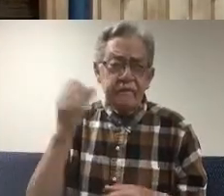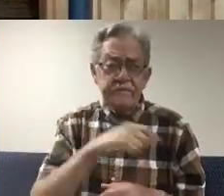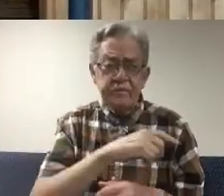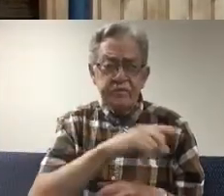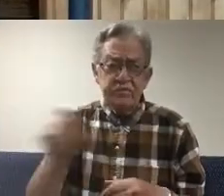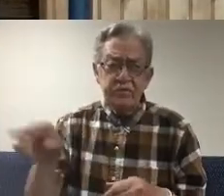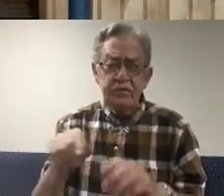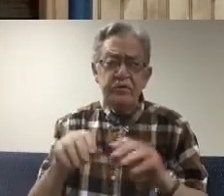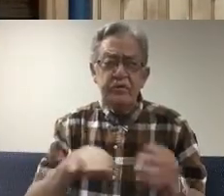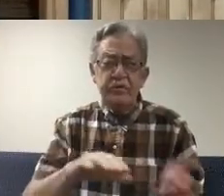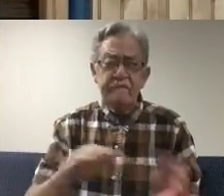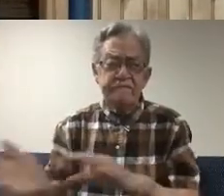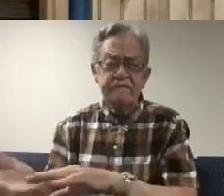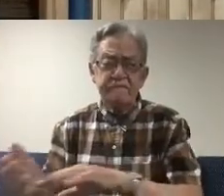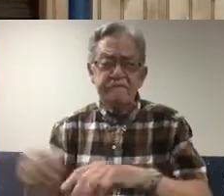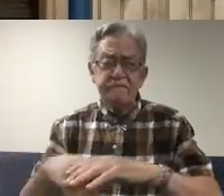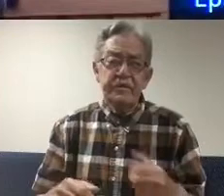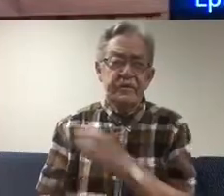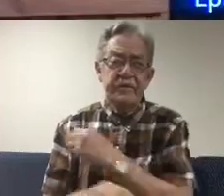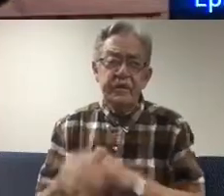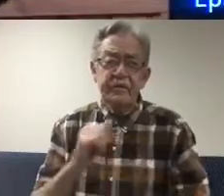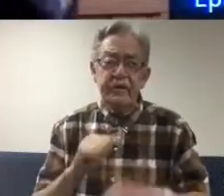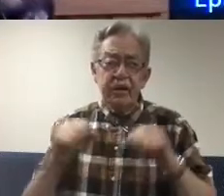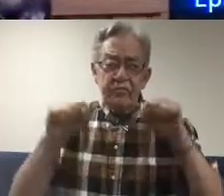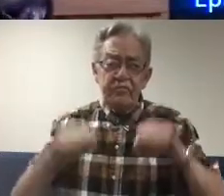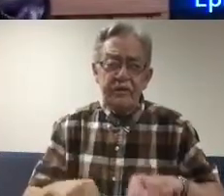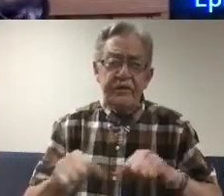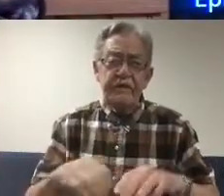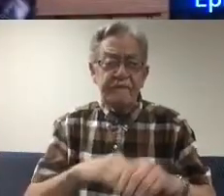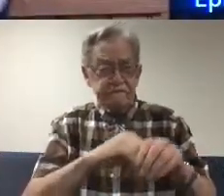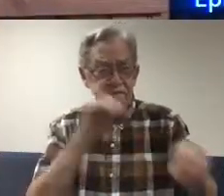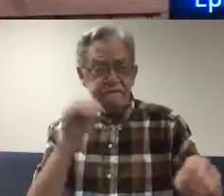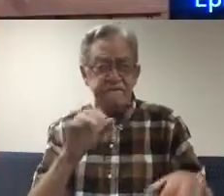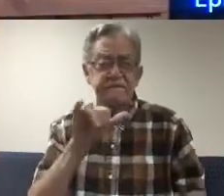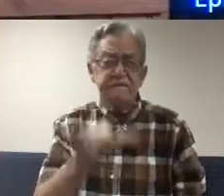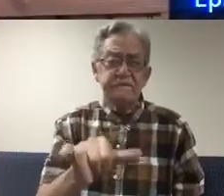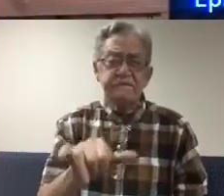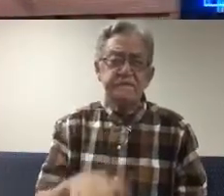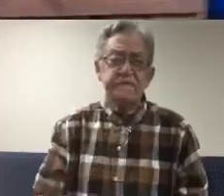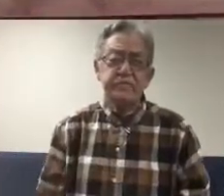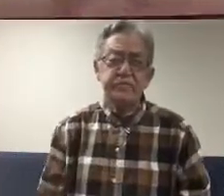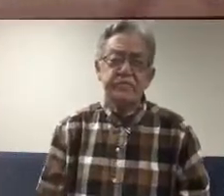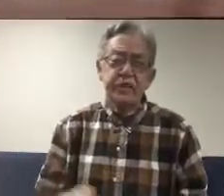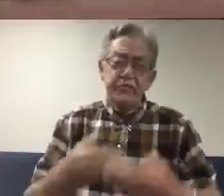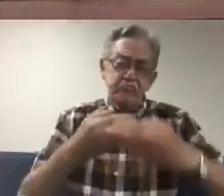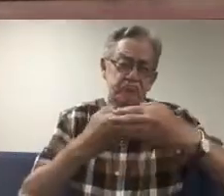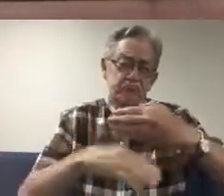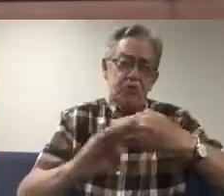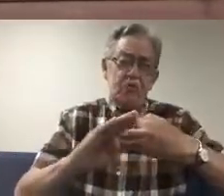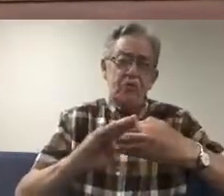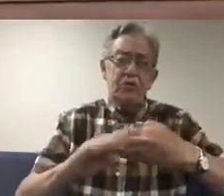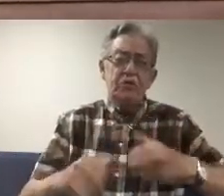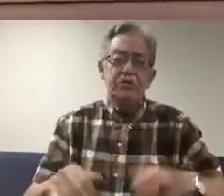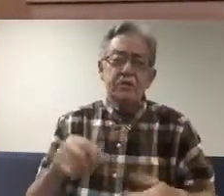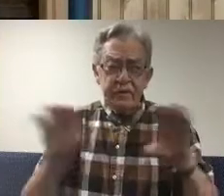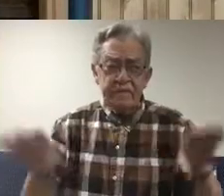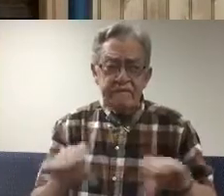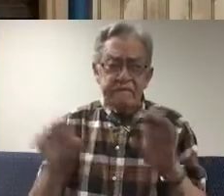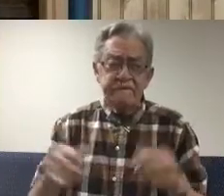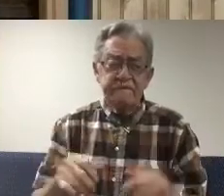And he said in a speech to his stockholders, he said, "Greed, for lack of a better